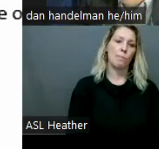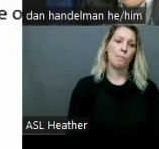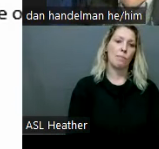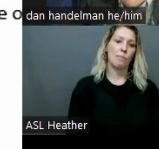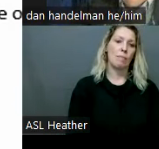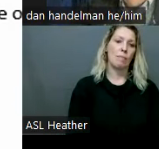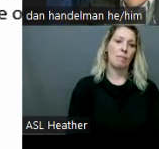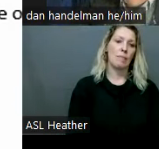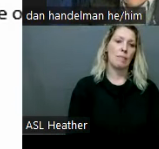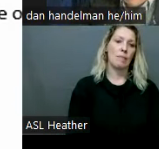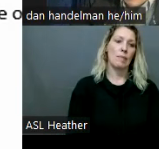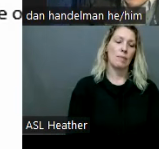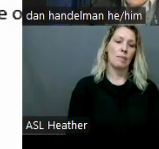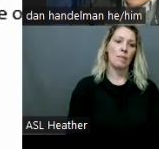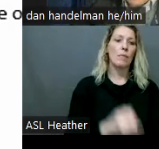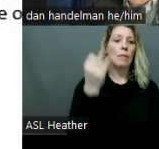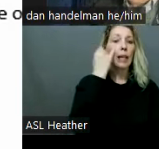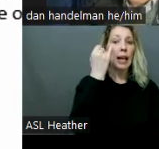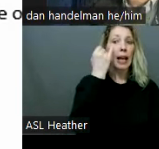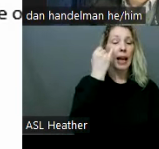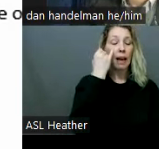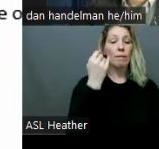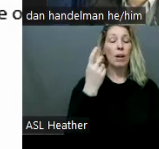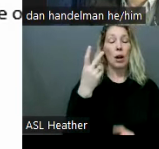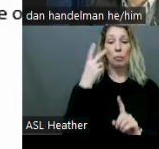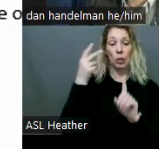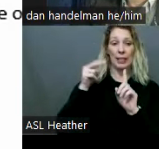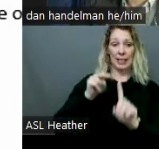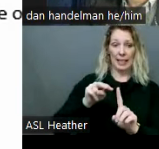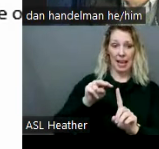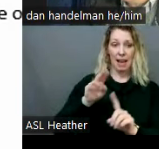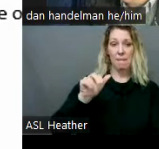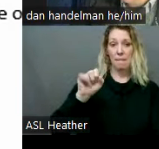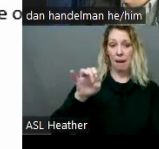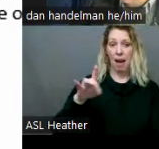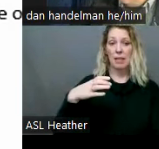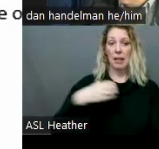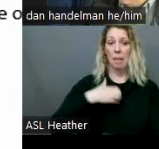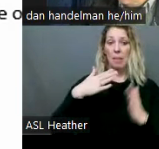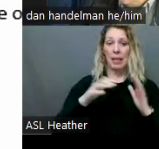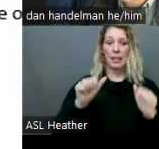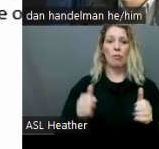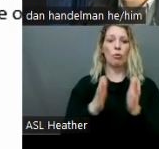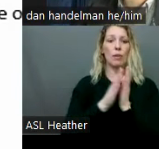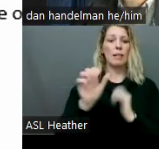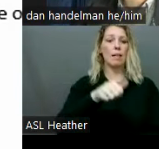If they perceive bias, complainants may request another staff person to complete the intake.